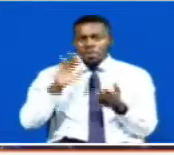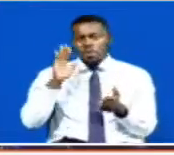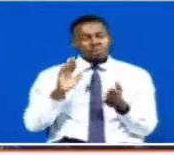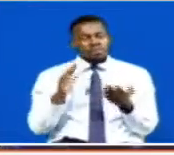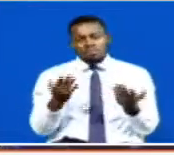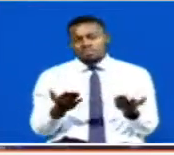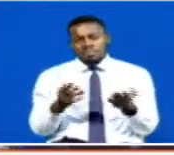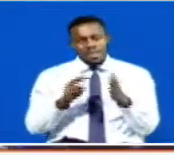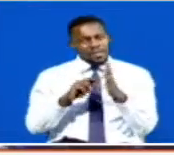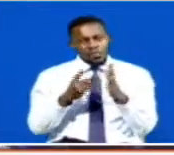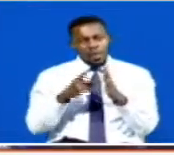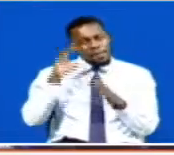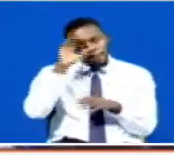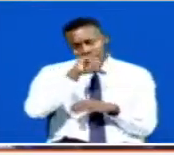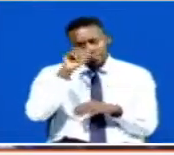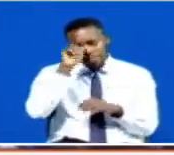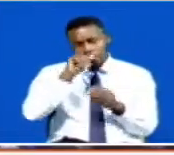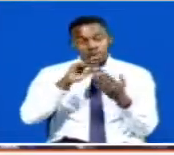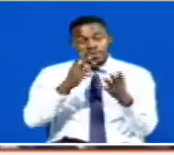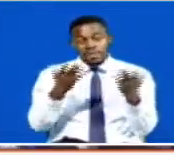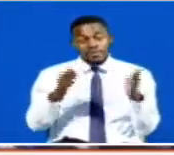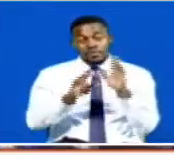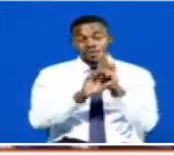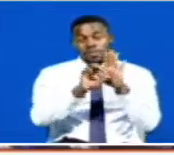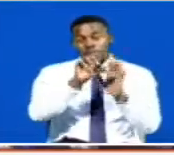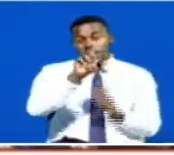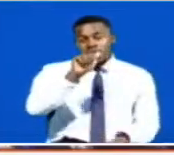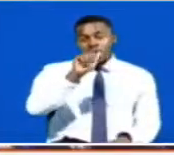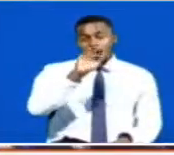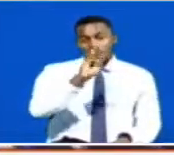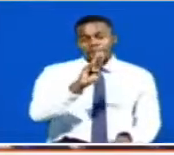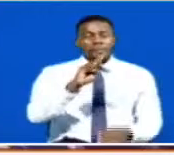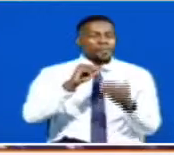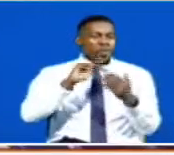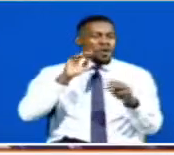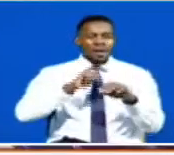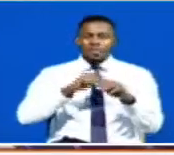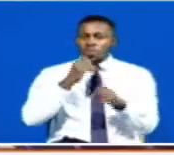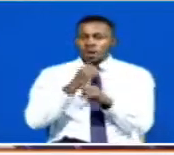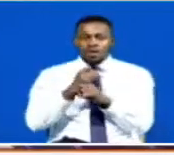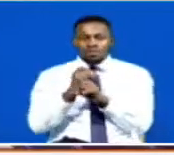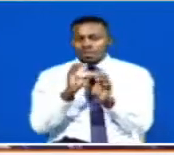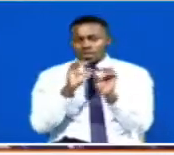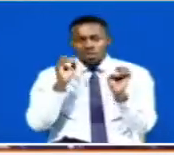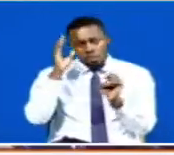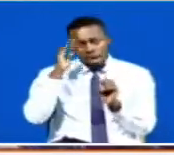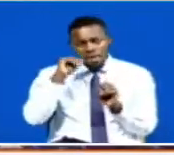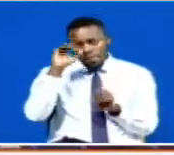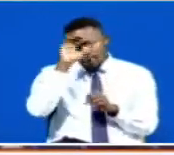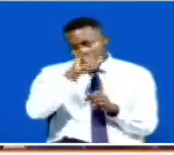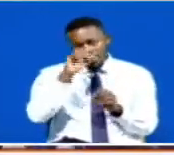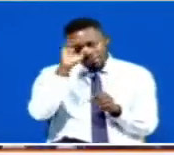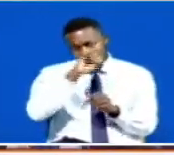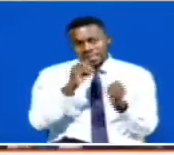drugs. Our lab most of the time is not functioning because we lack the essential reagents. So that is